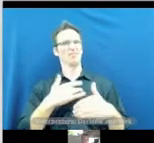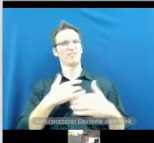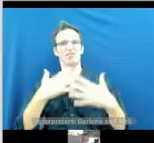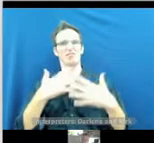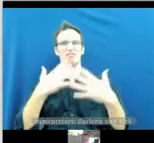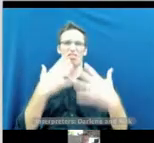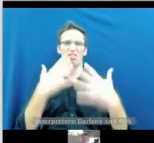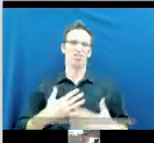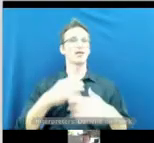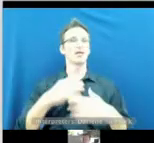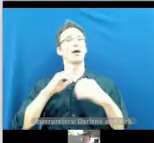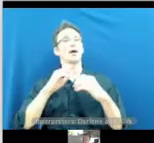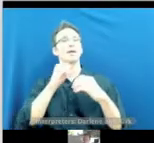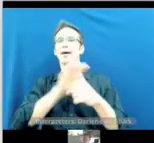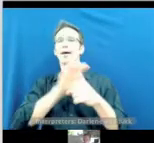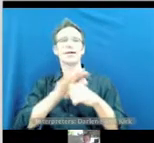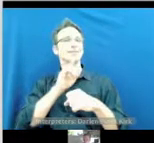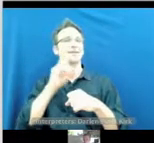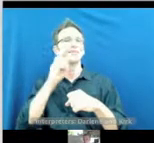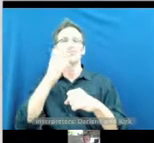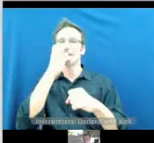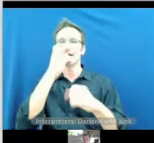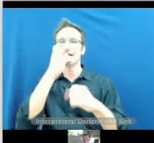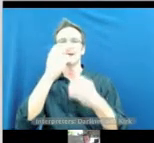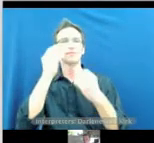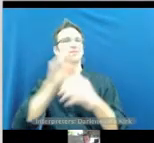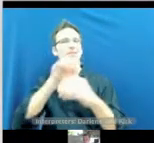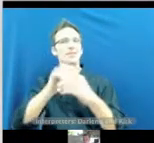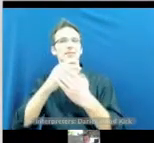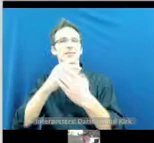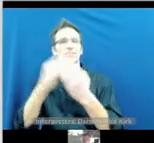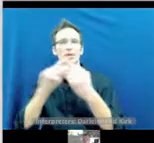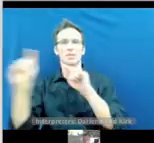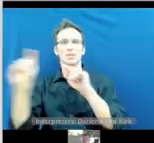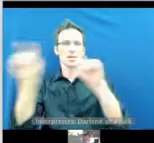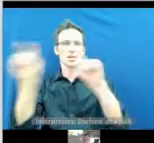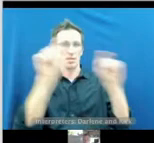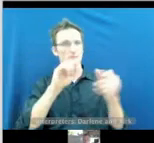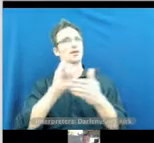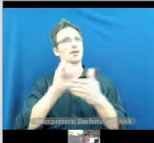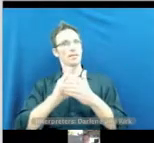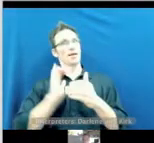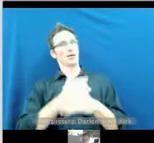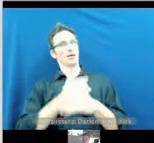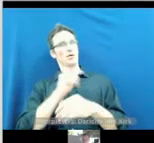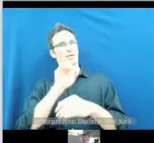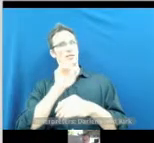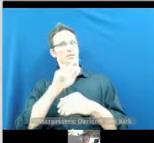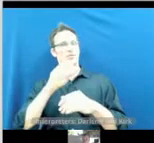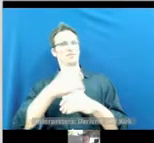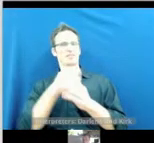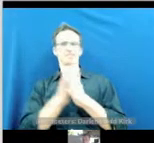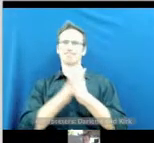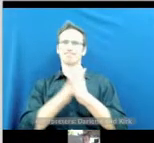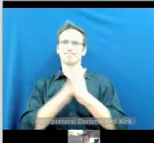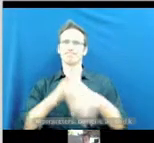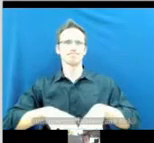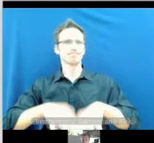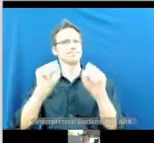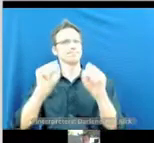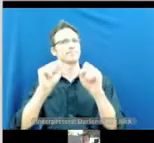the curriculum. So this became one of the main issues and interests of the task force, to try and see a way